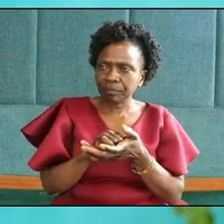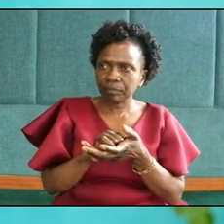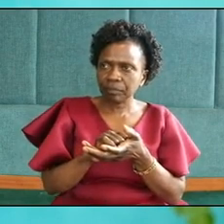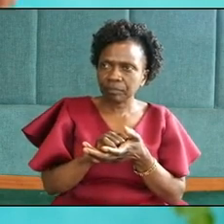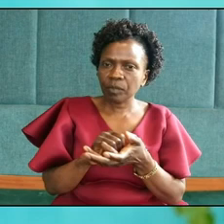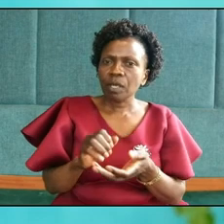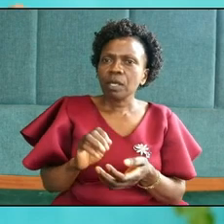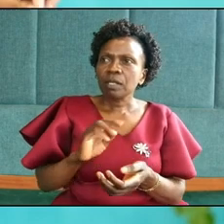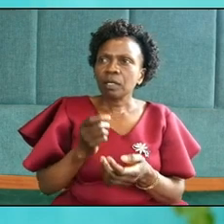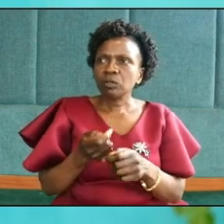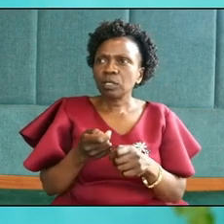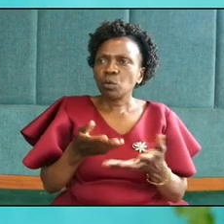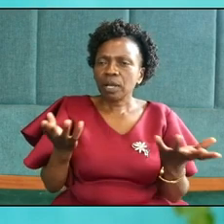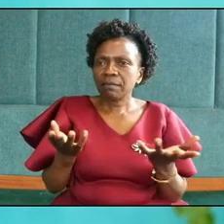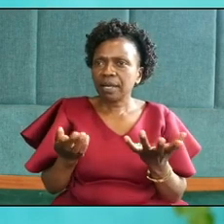friends,